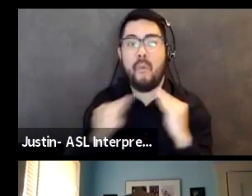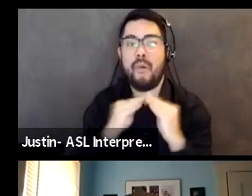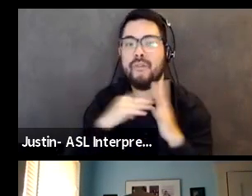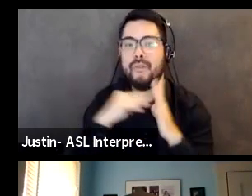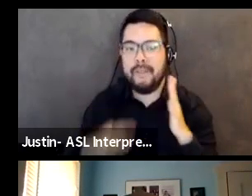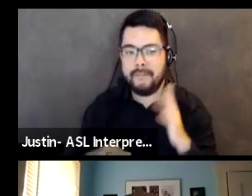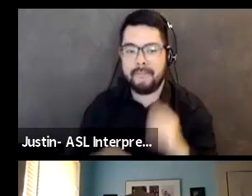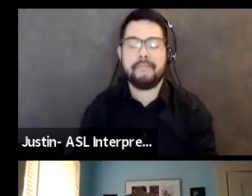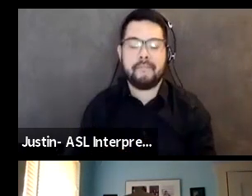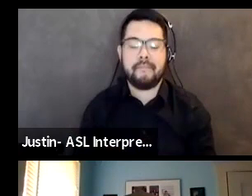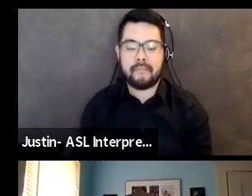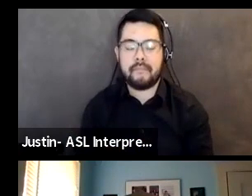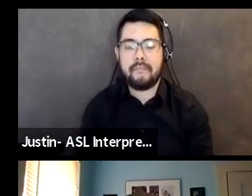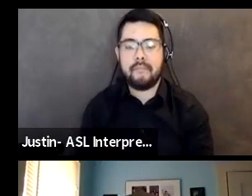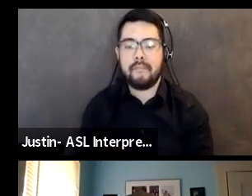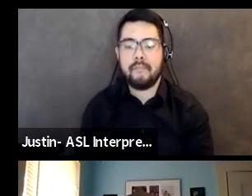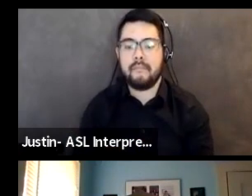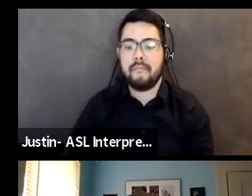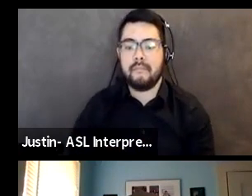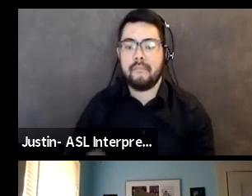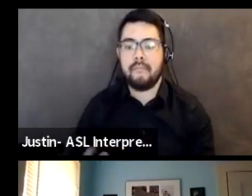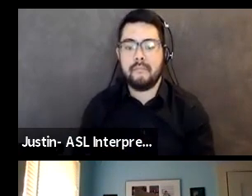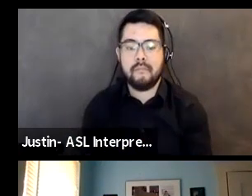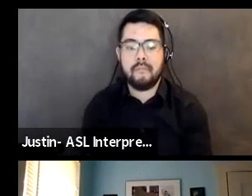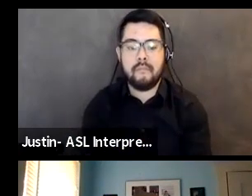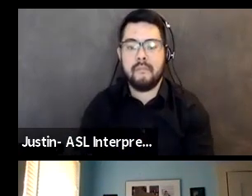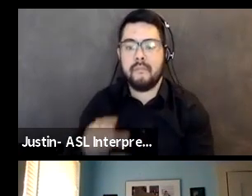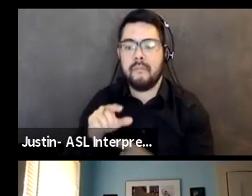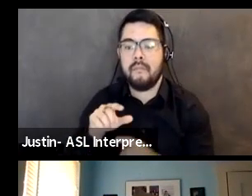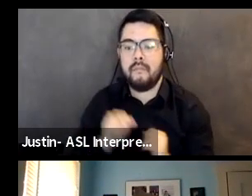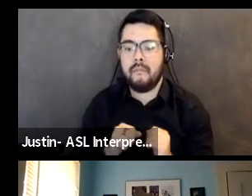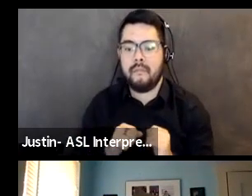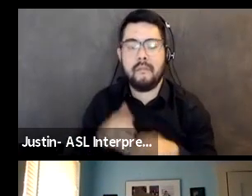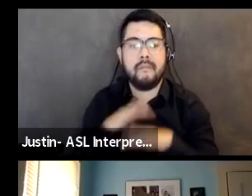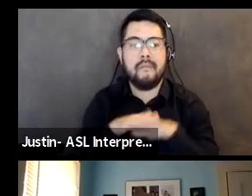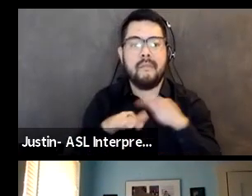word i am here um